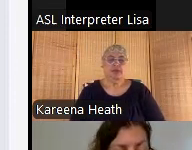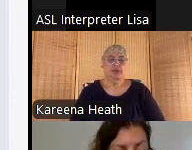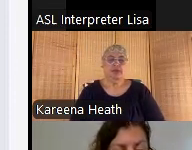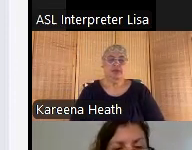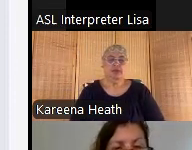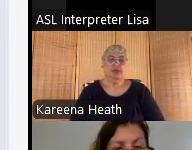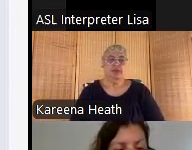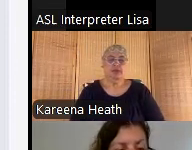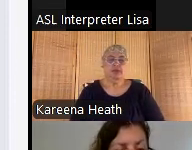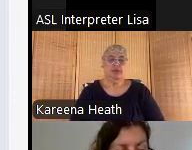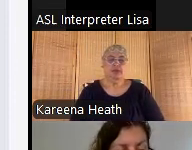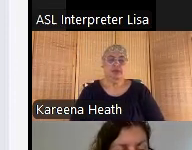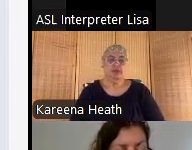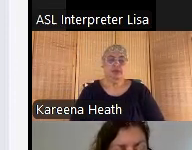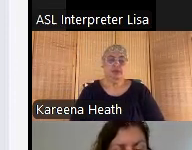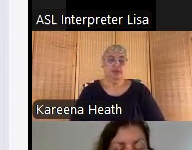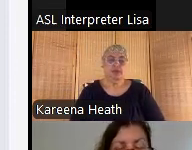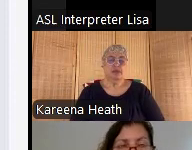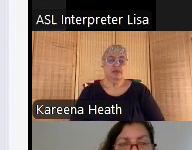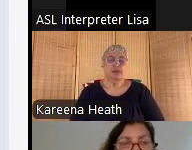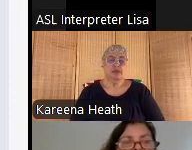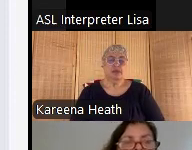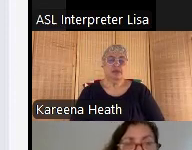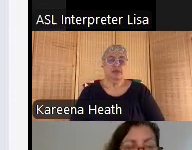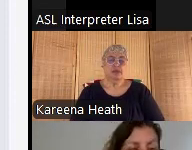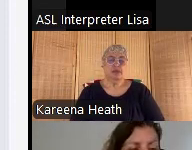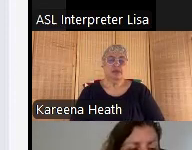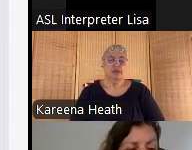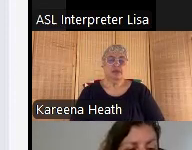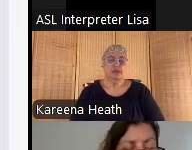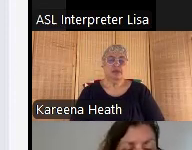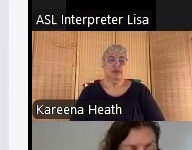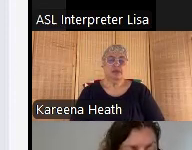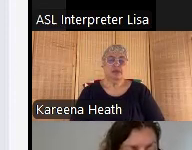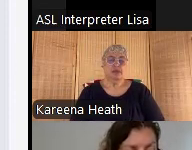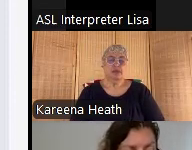needs to go in the slideshow mode. I can't see it now.